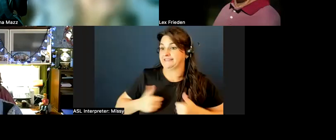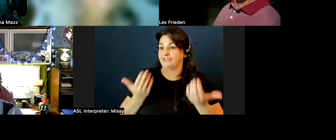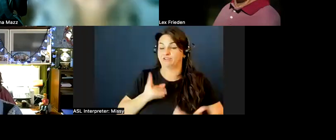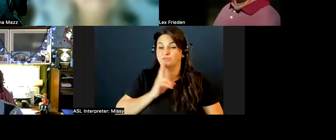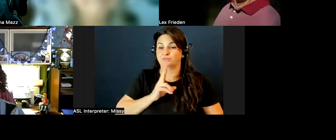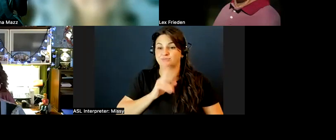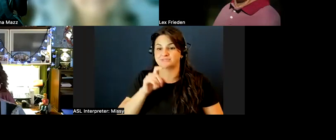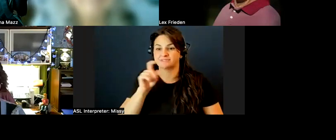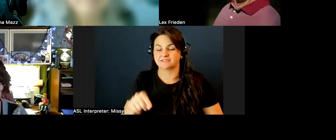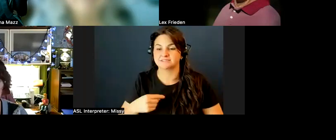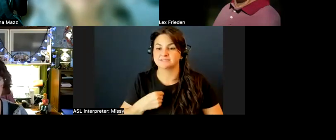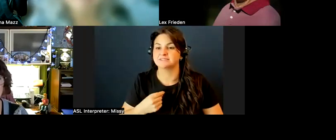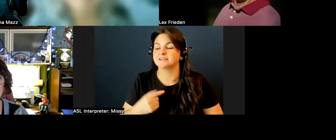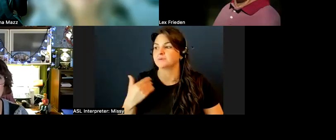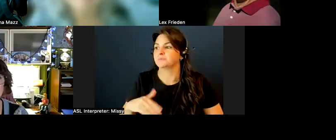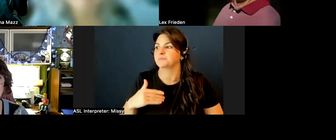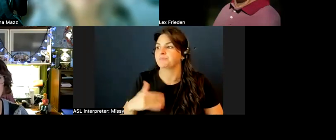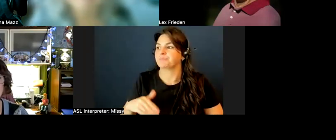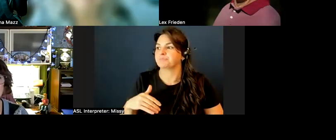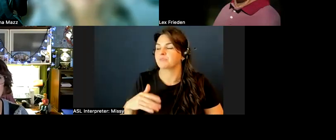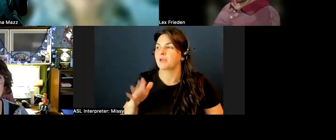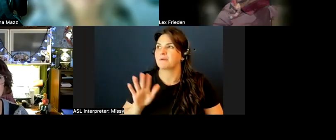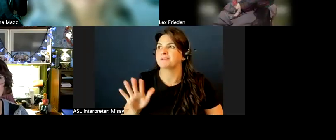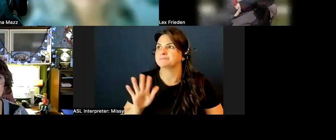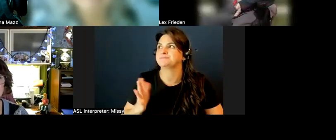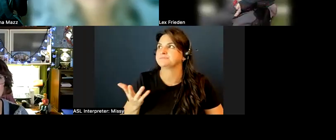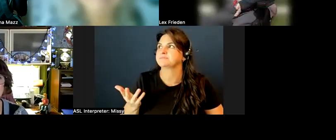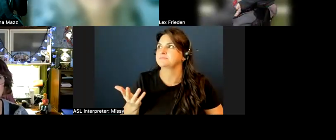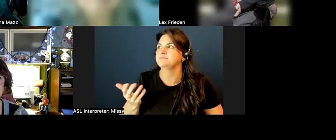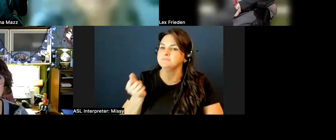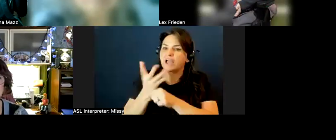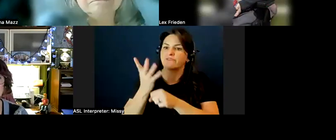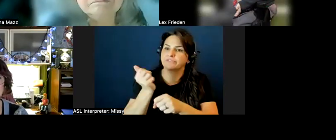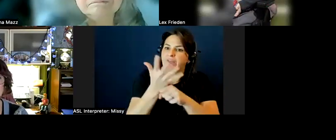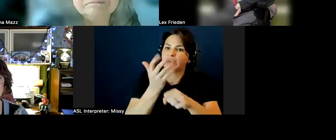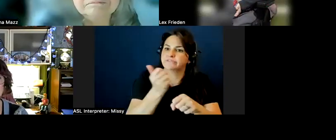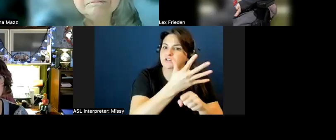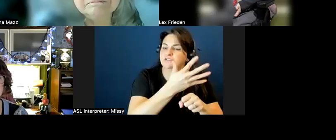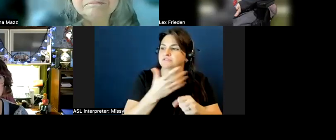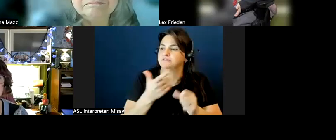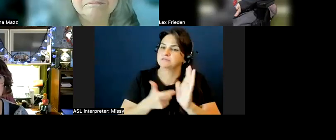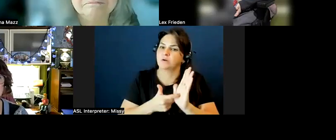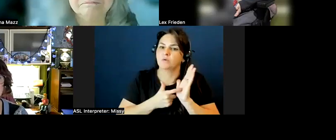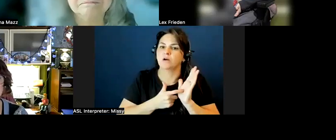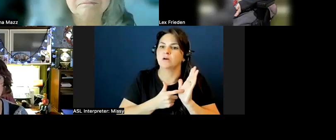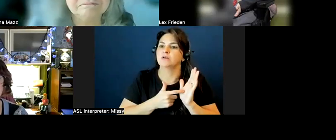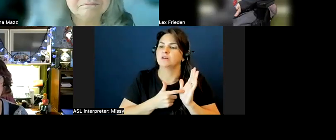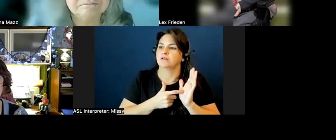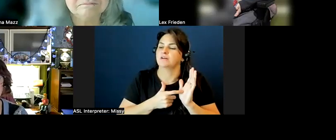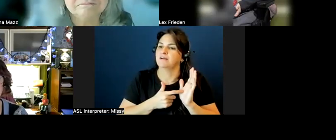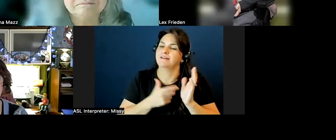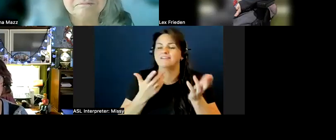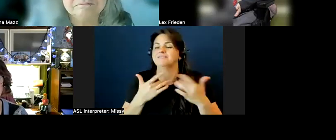and we are subject about every 5 years to having a hurricane